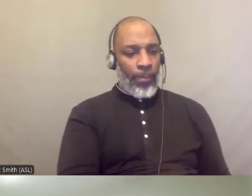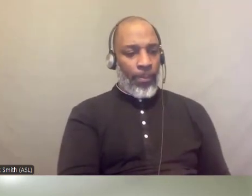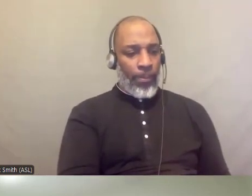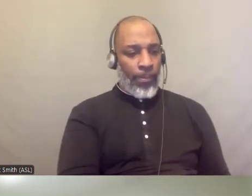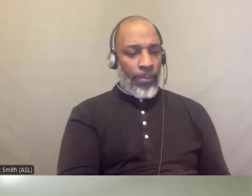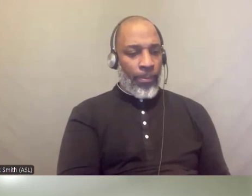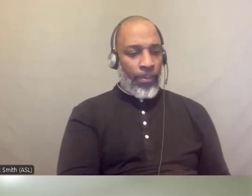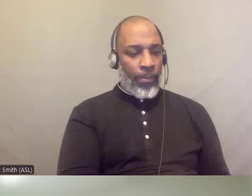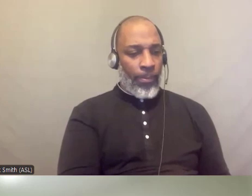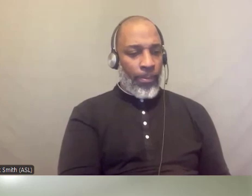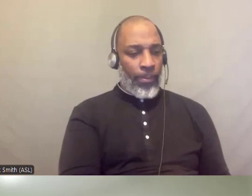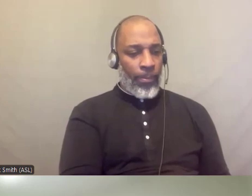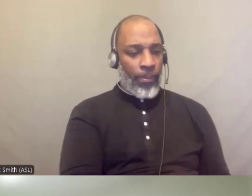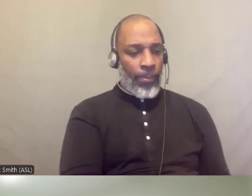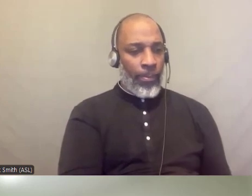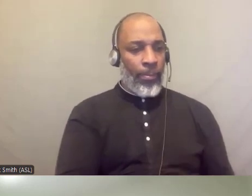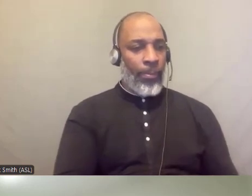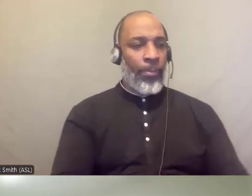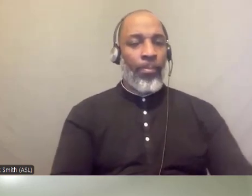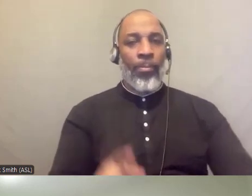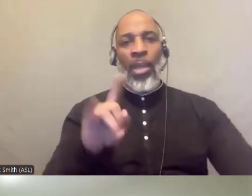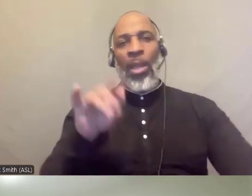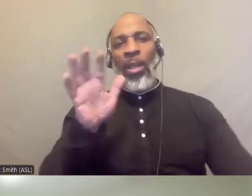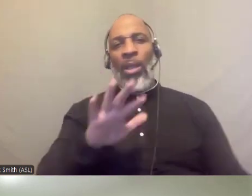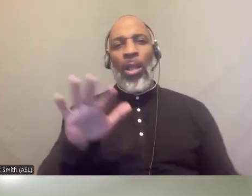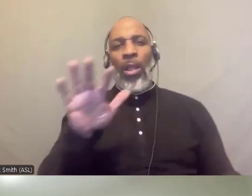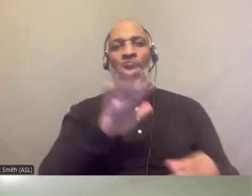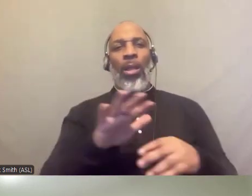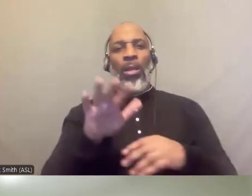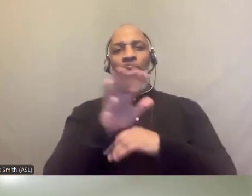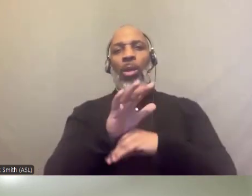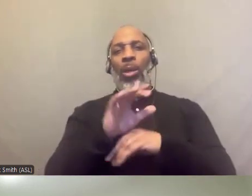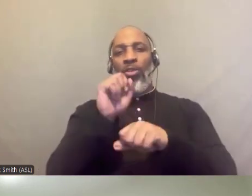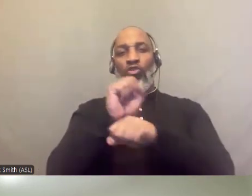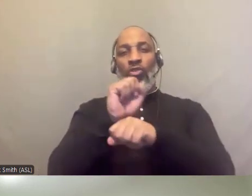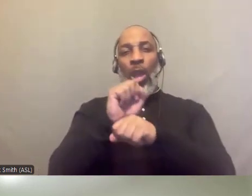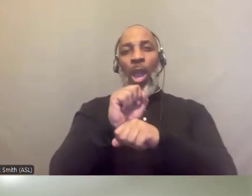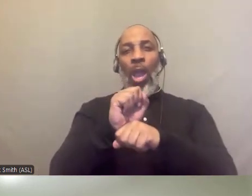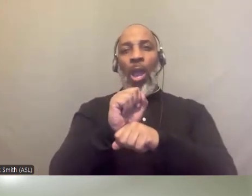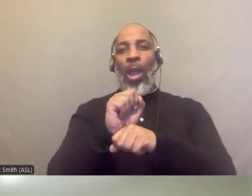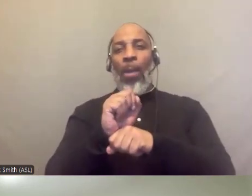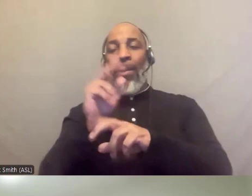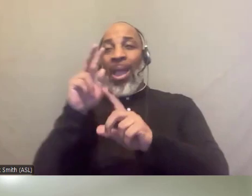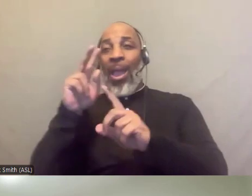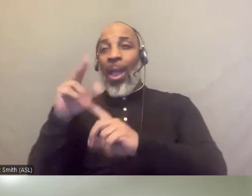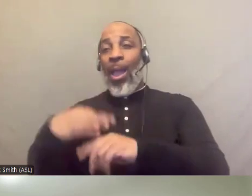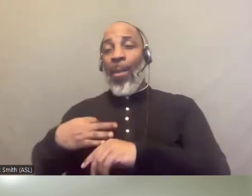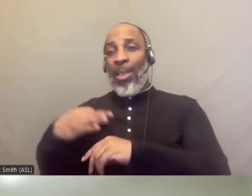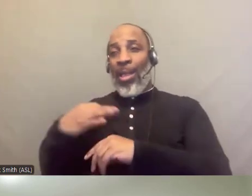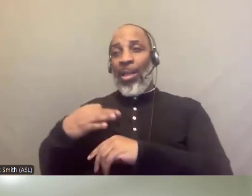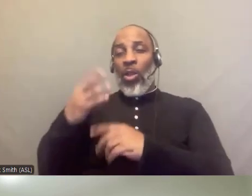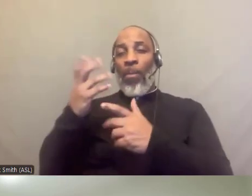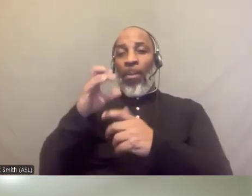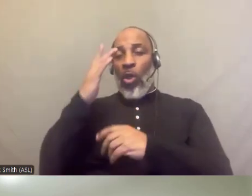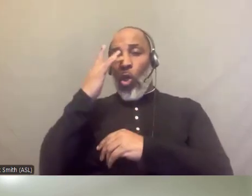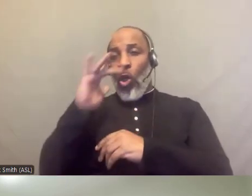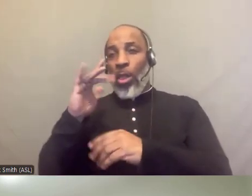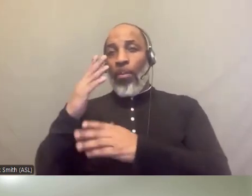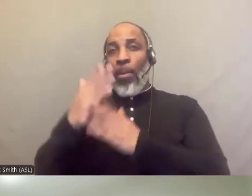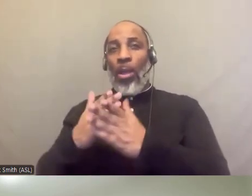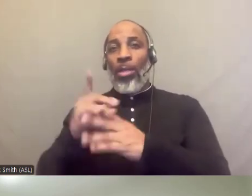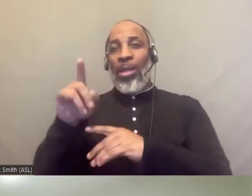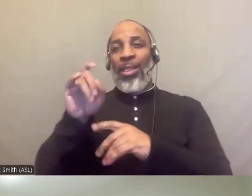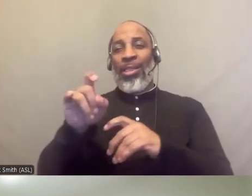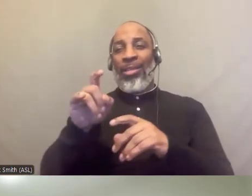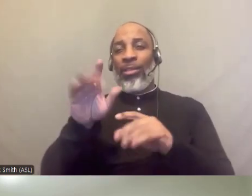So talking about still sort of in the realm of job applications or early on in the employment phase, and there's